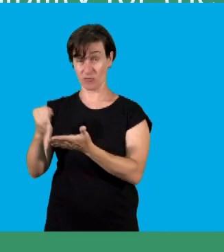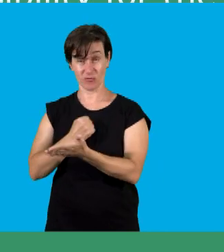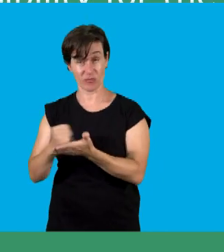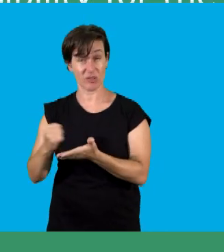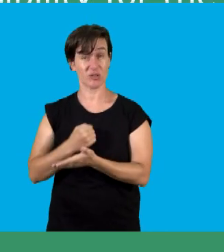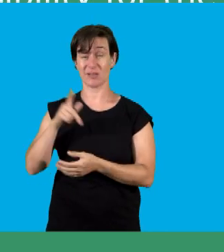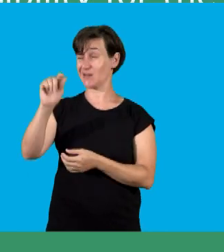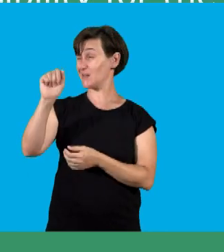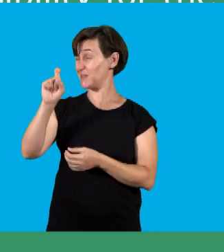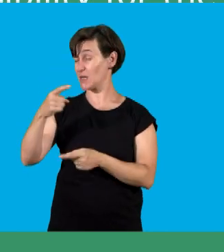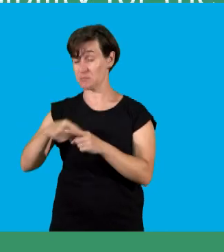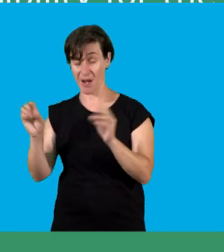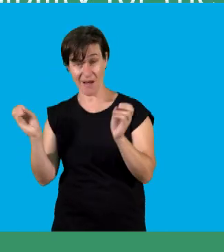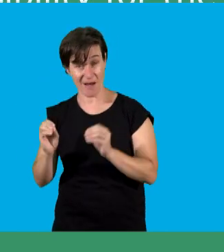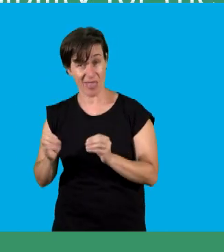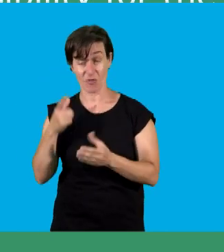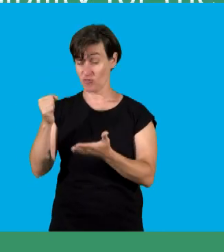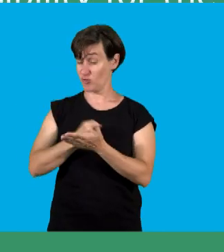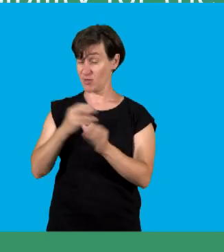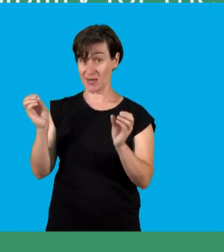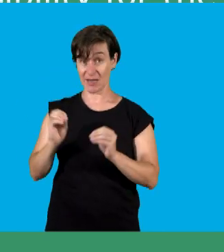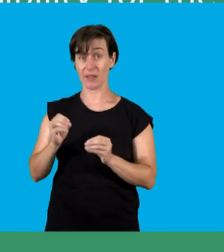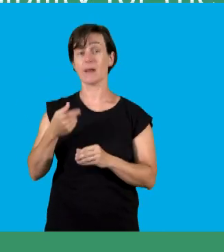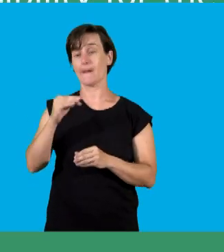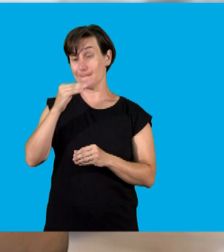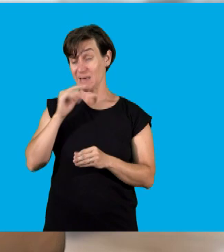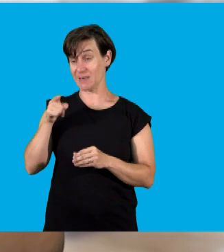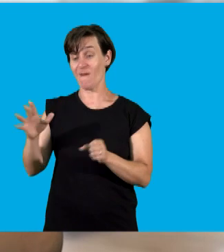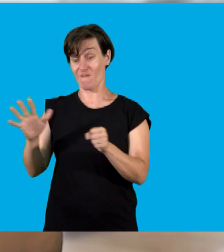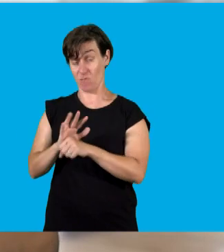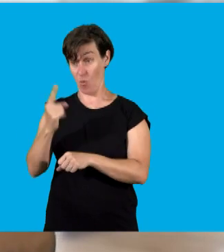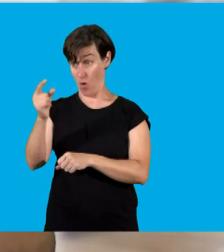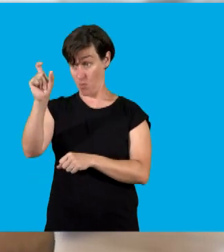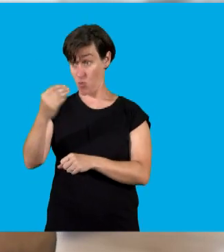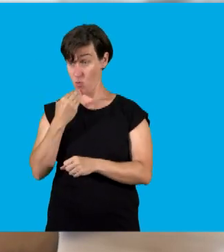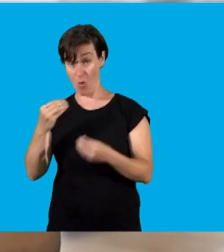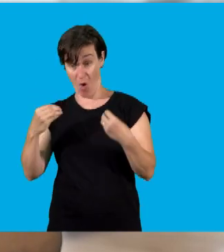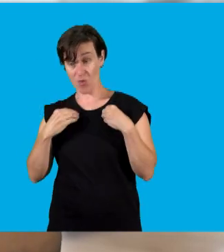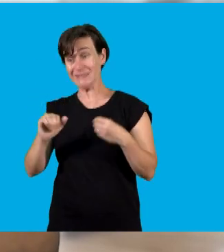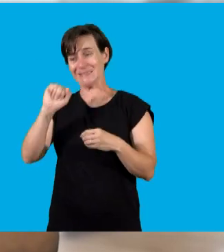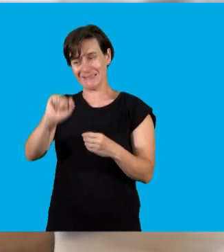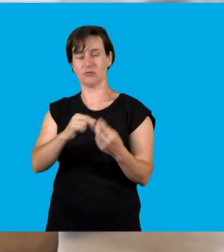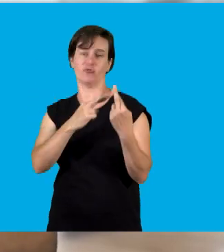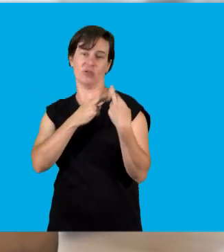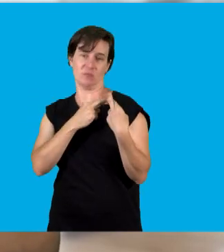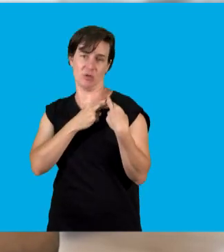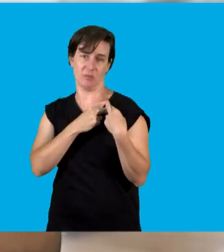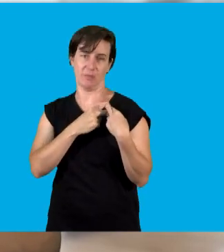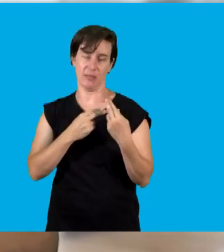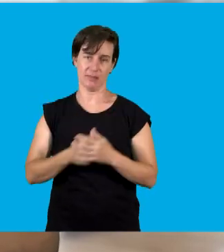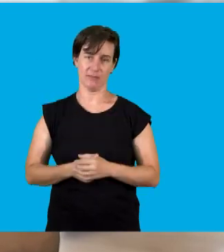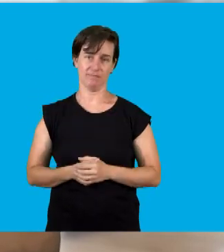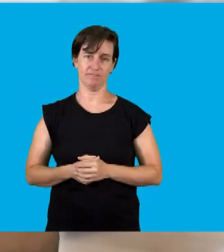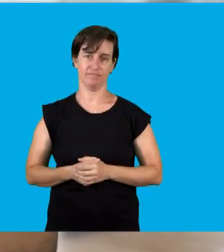registered, does not pay tax, is not registered with CIPC, it belongs to the entrepreneur. So the owners of these